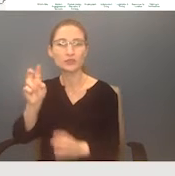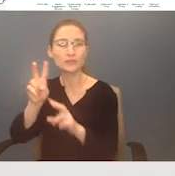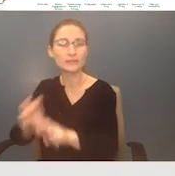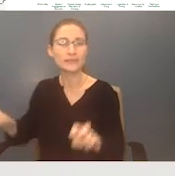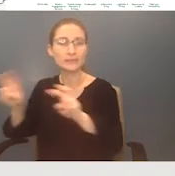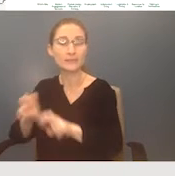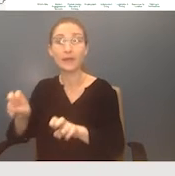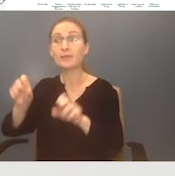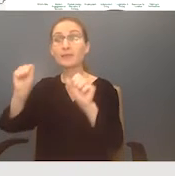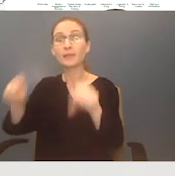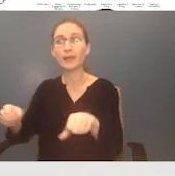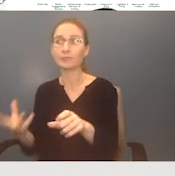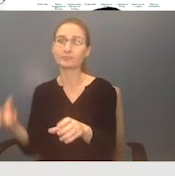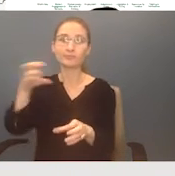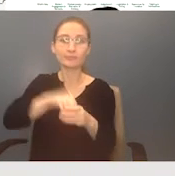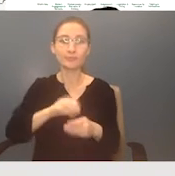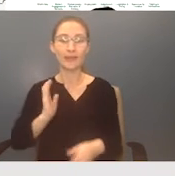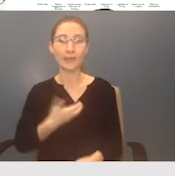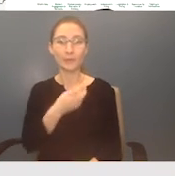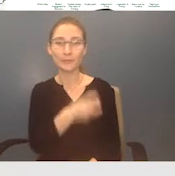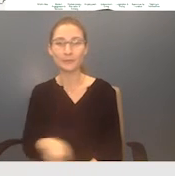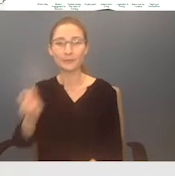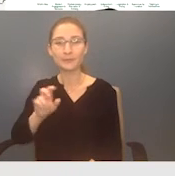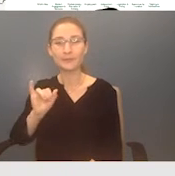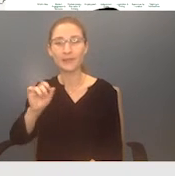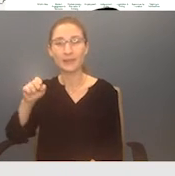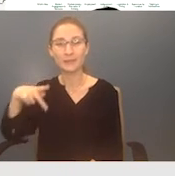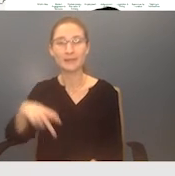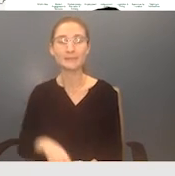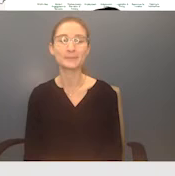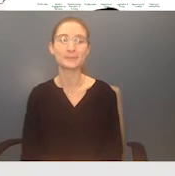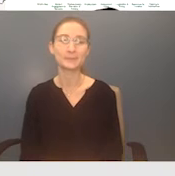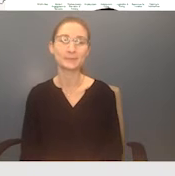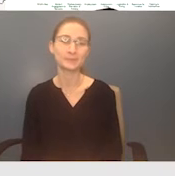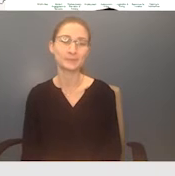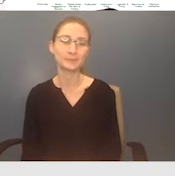help inform what we're planning for life after high school.